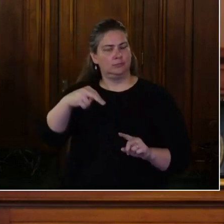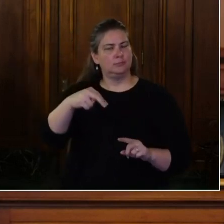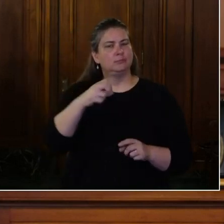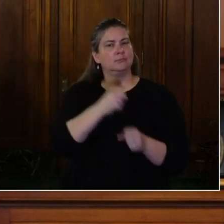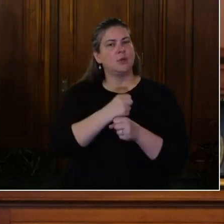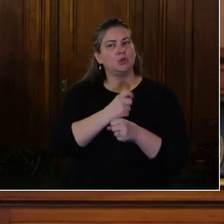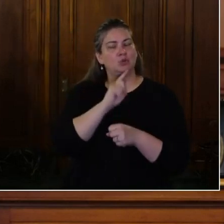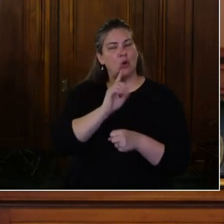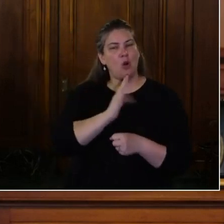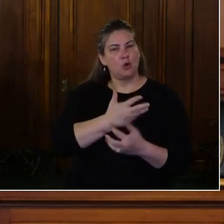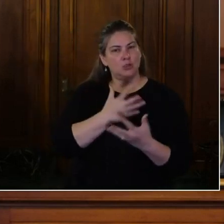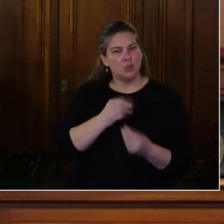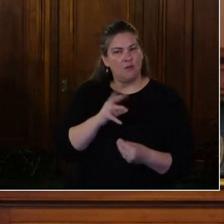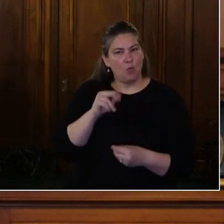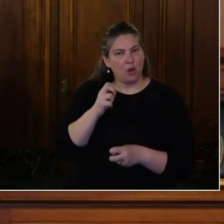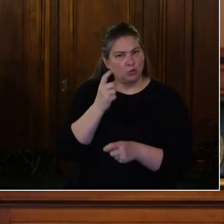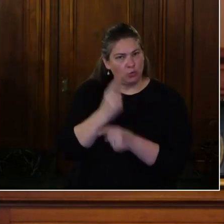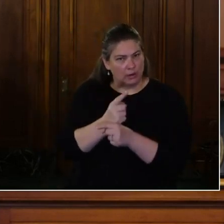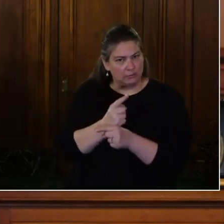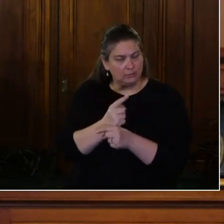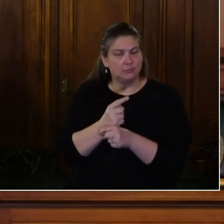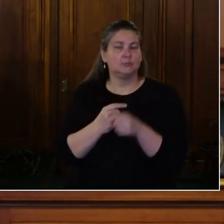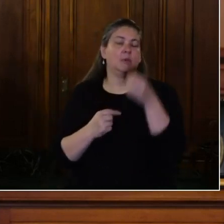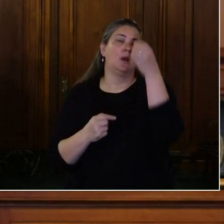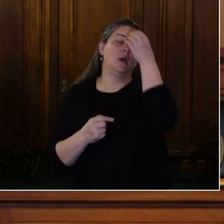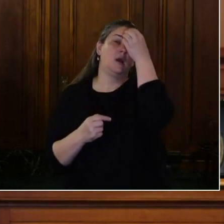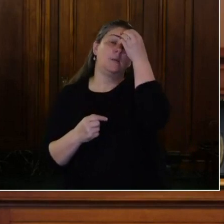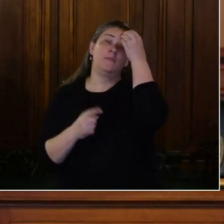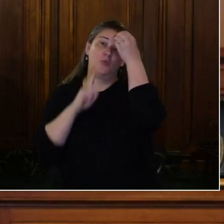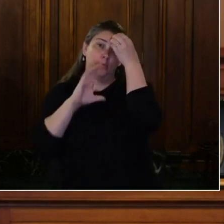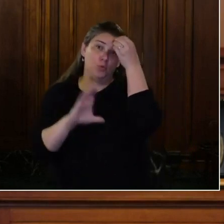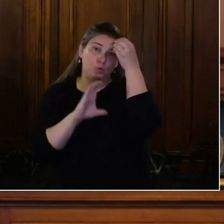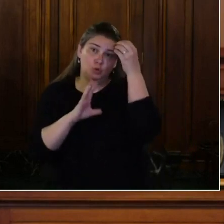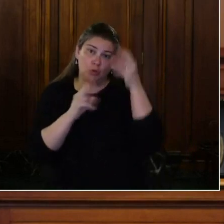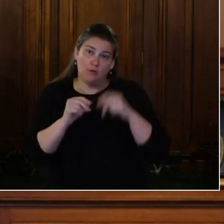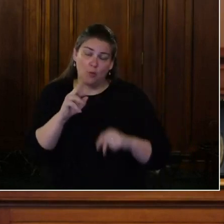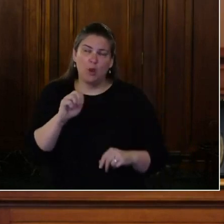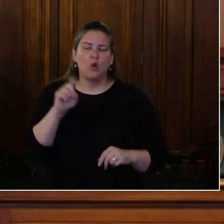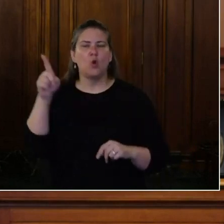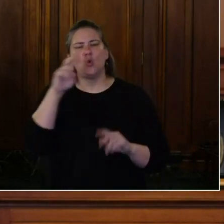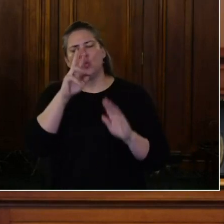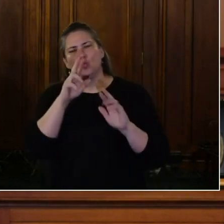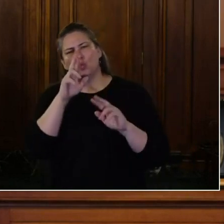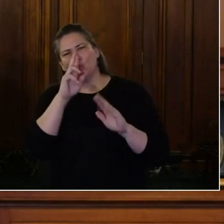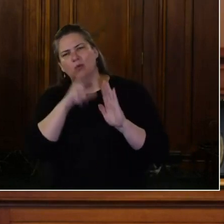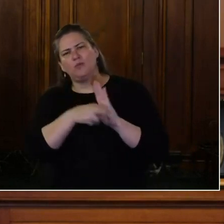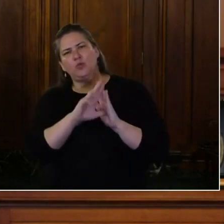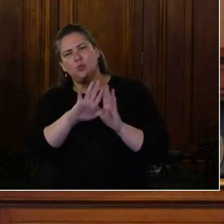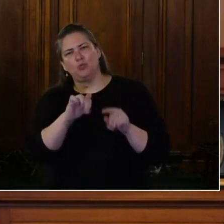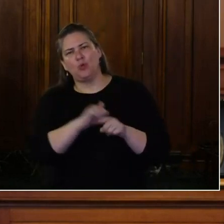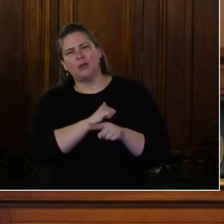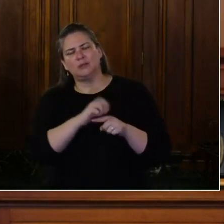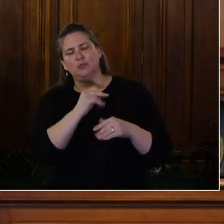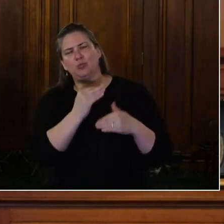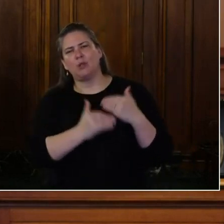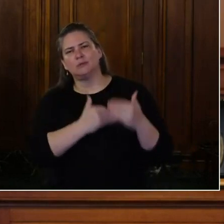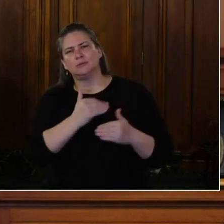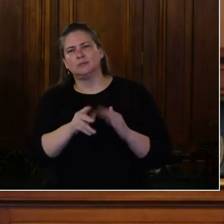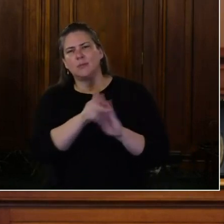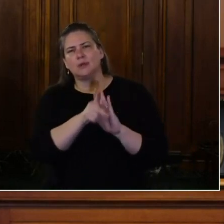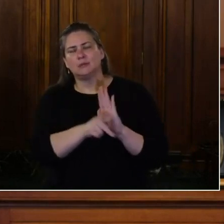that our software is where it needs to be, and to review the practices and procedures. I want to make